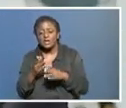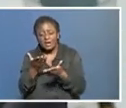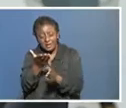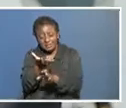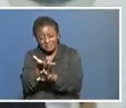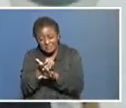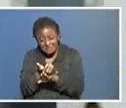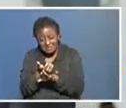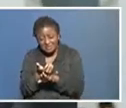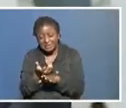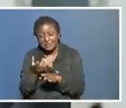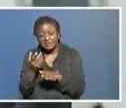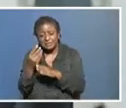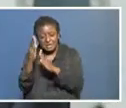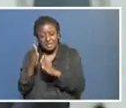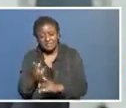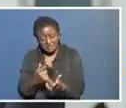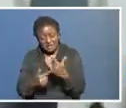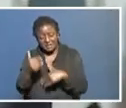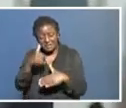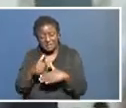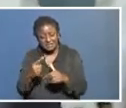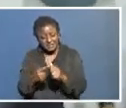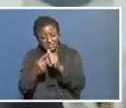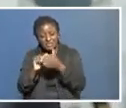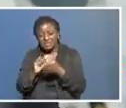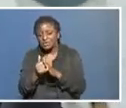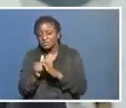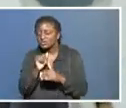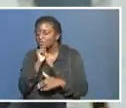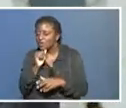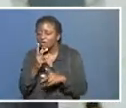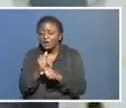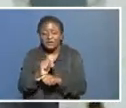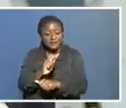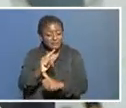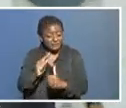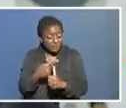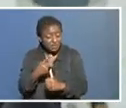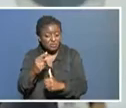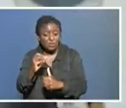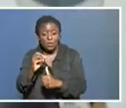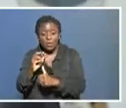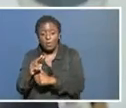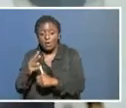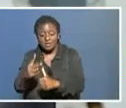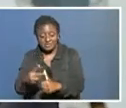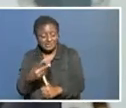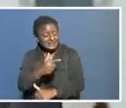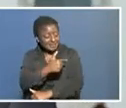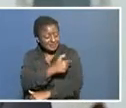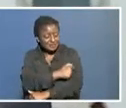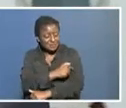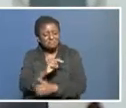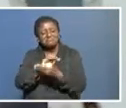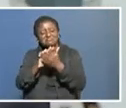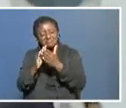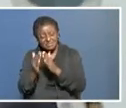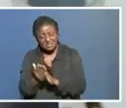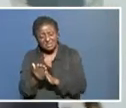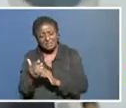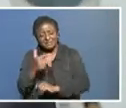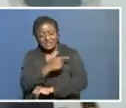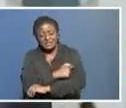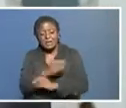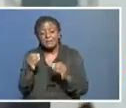come in, particularly those who have not gotten their first and second dose, to become vaccinated, because the more people are vaccinated, the